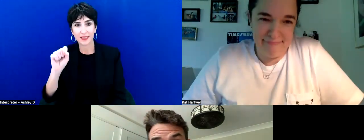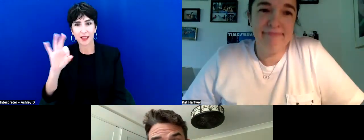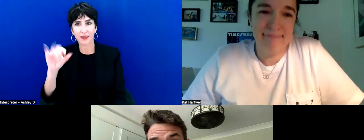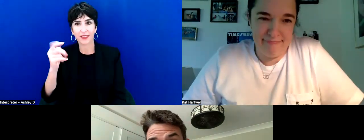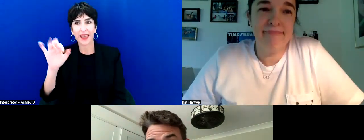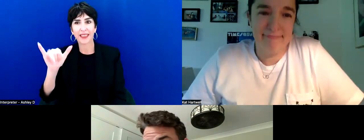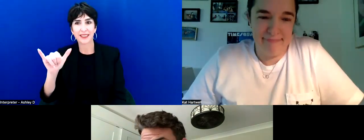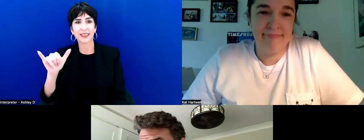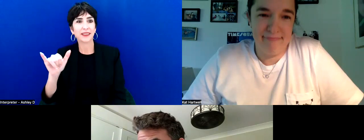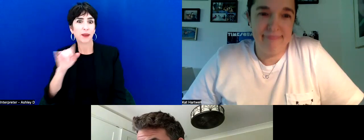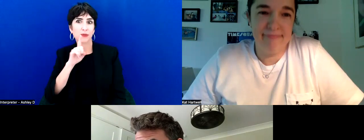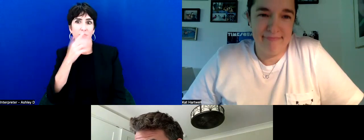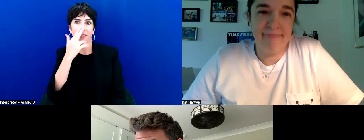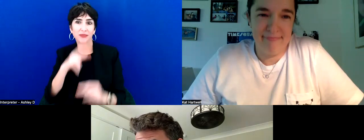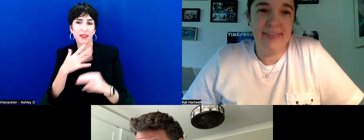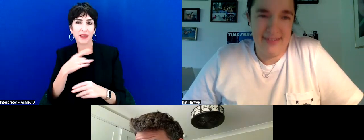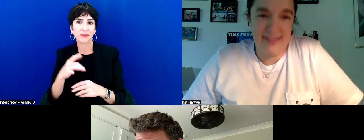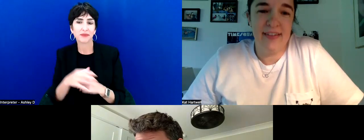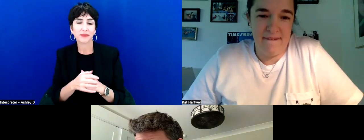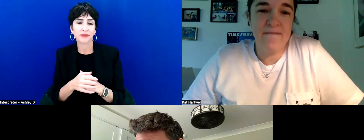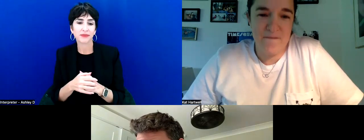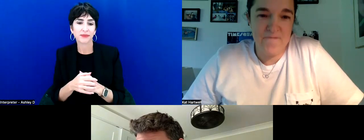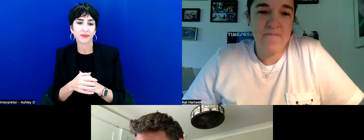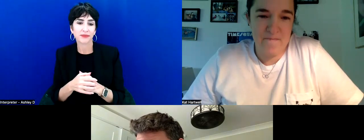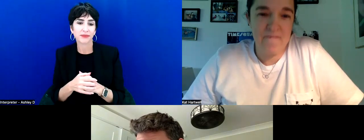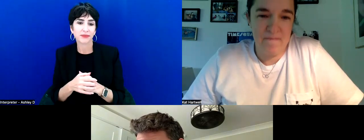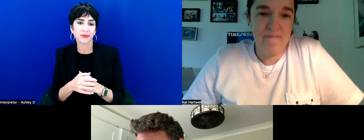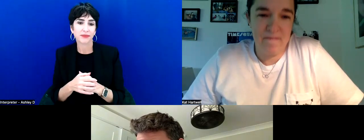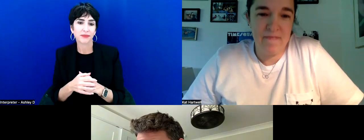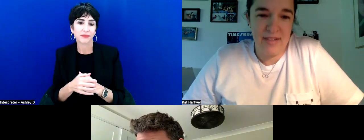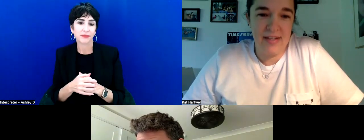actually a blast. I had fun, and